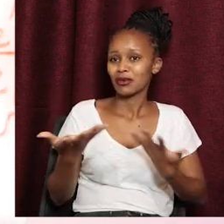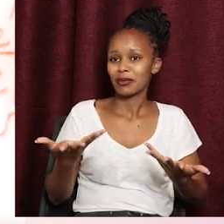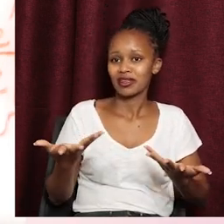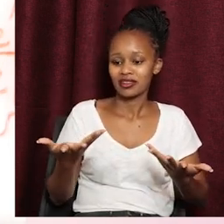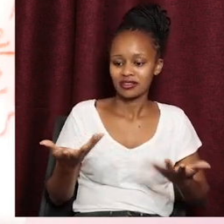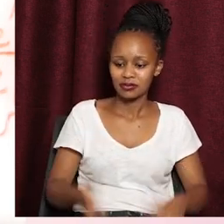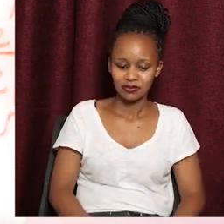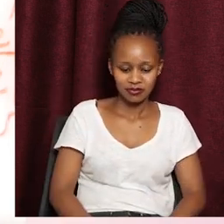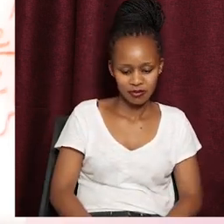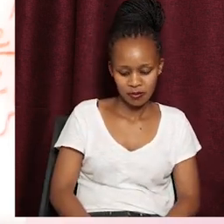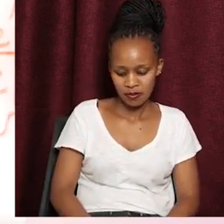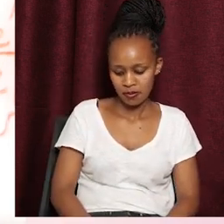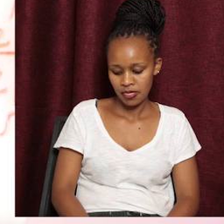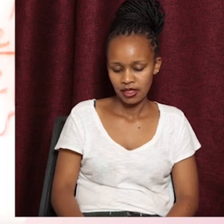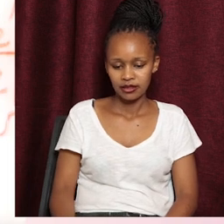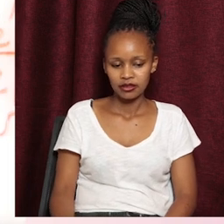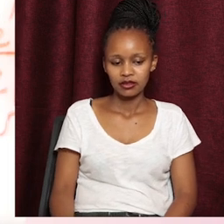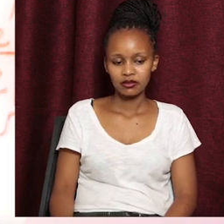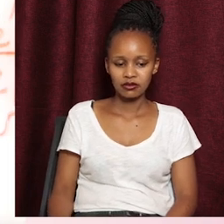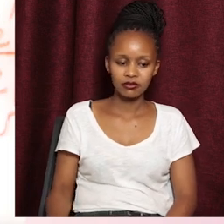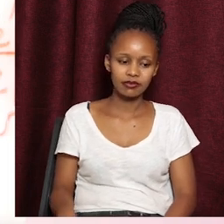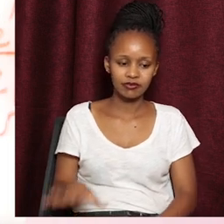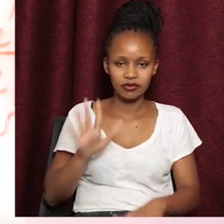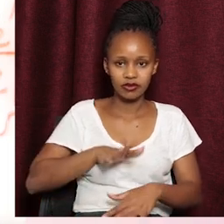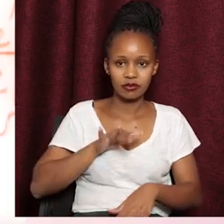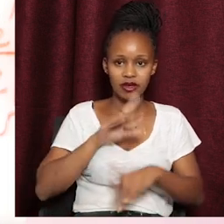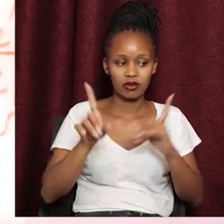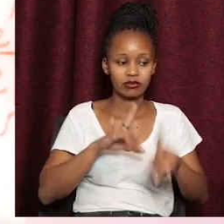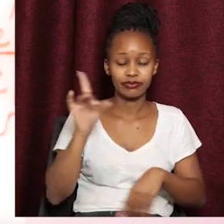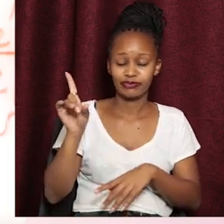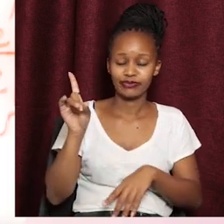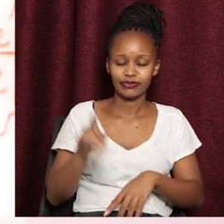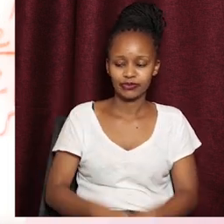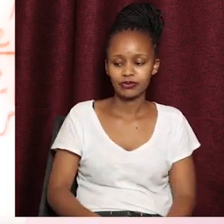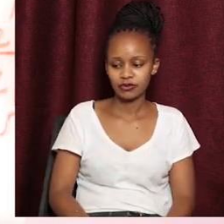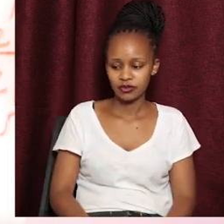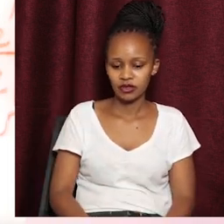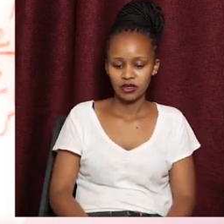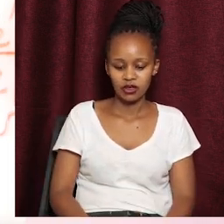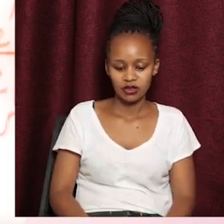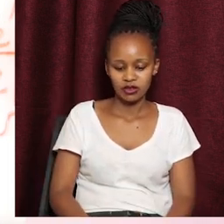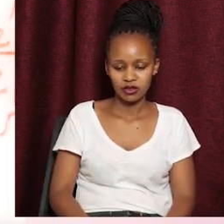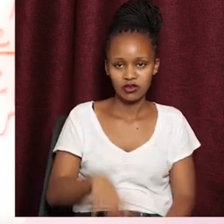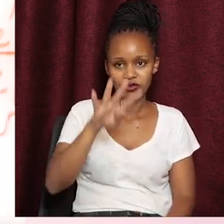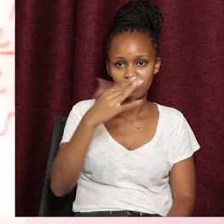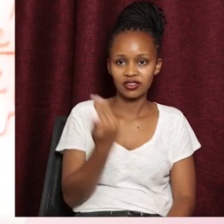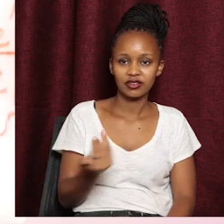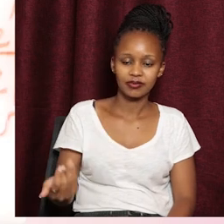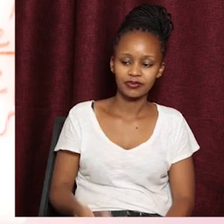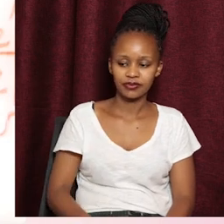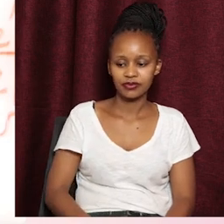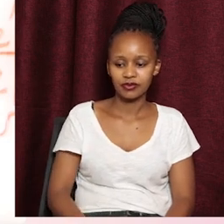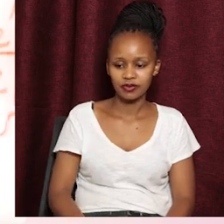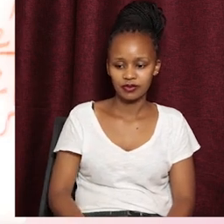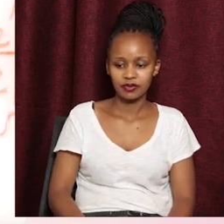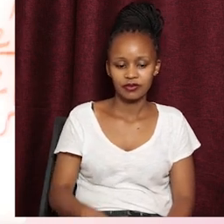There's a young lady who asked me the other day. They have, I think, 4 kids. So she told me that, Father, me